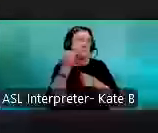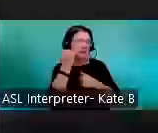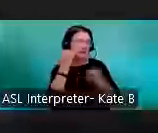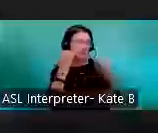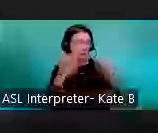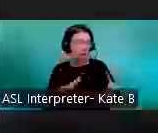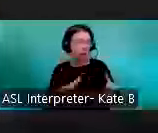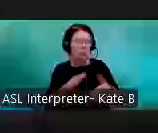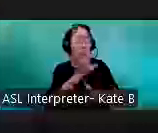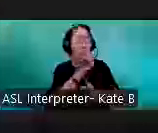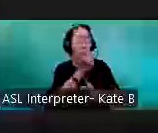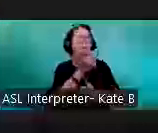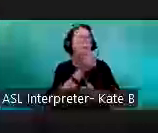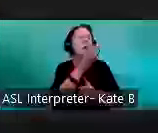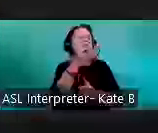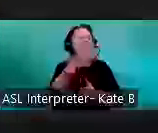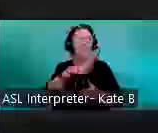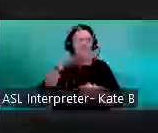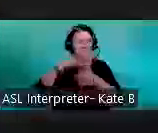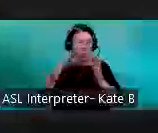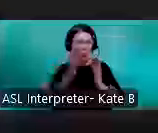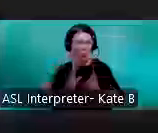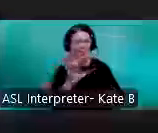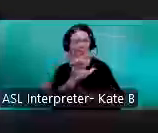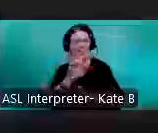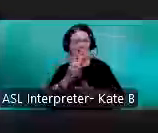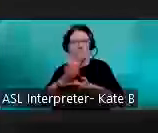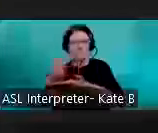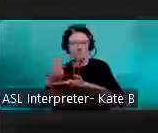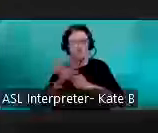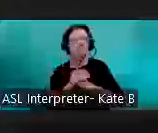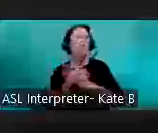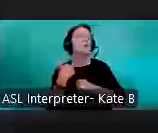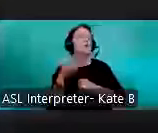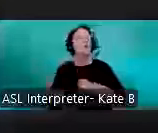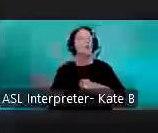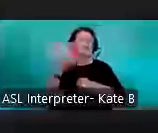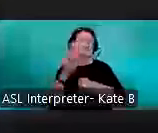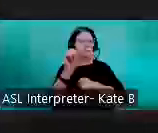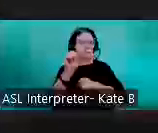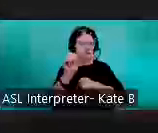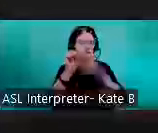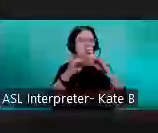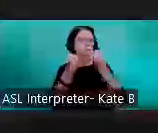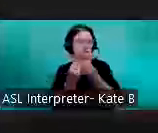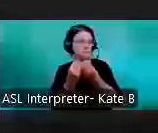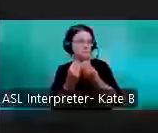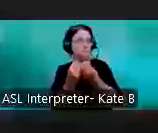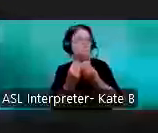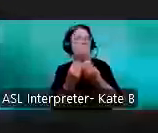familiar with the League of Women Voters, we are a nationwide organization, but actually have a